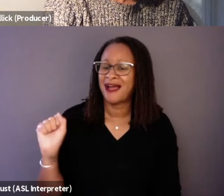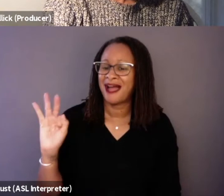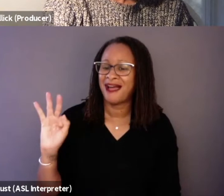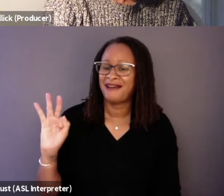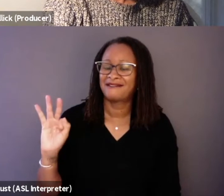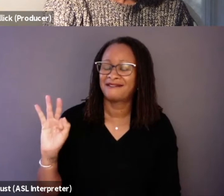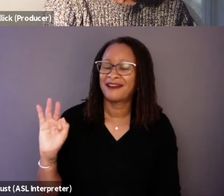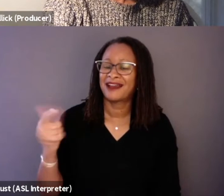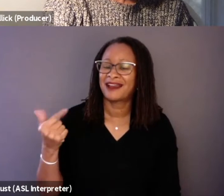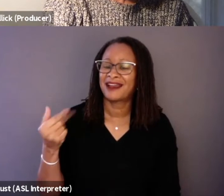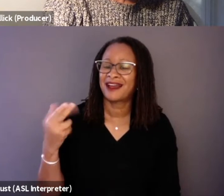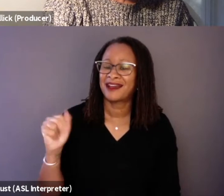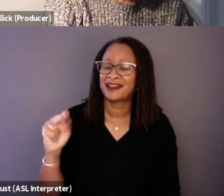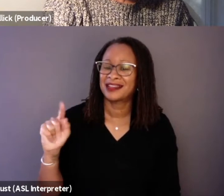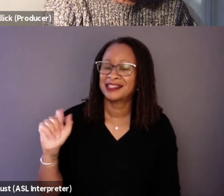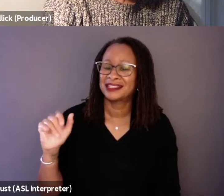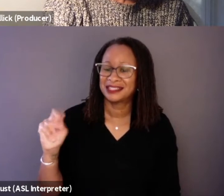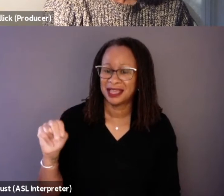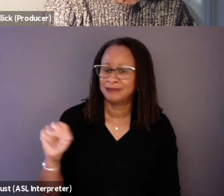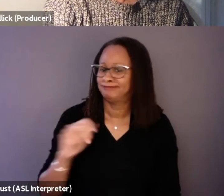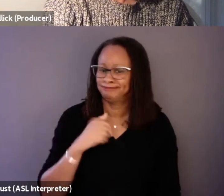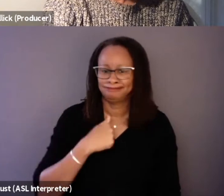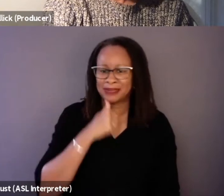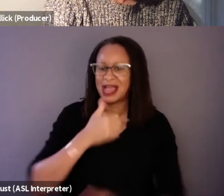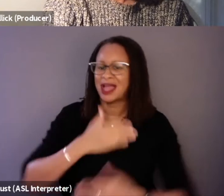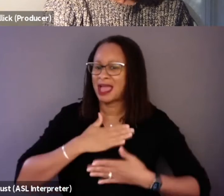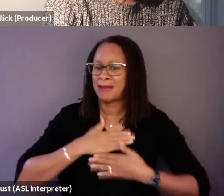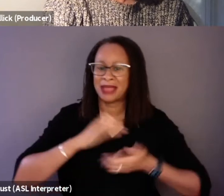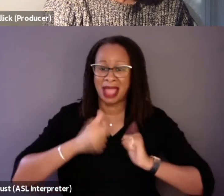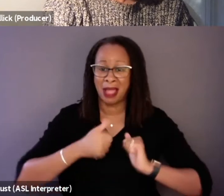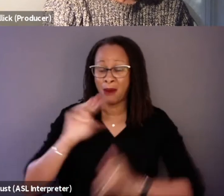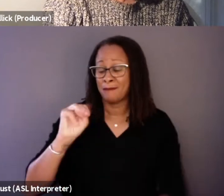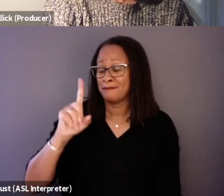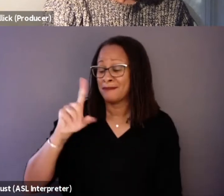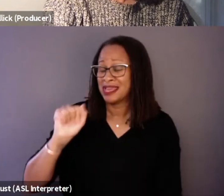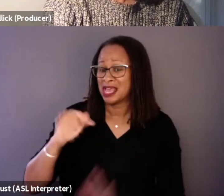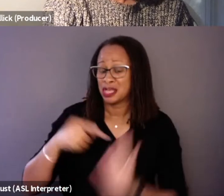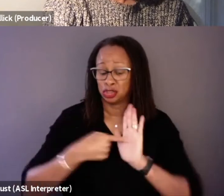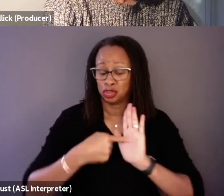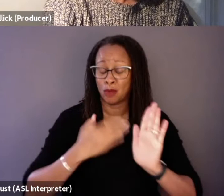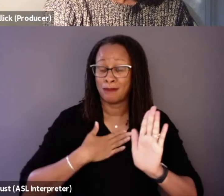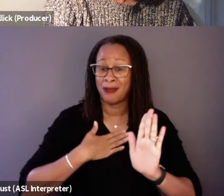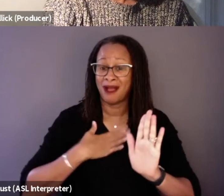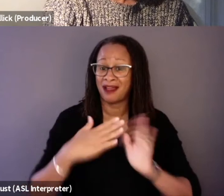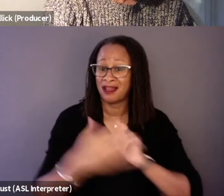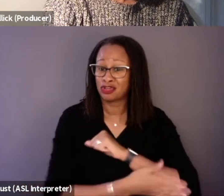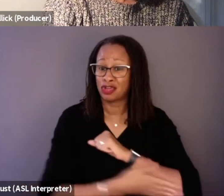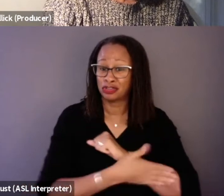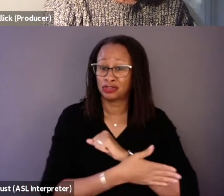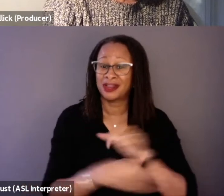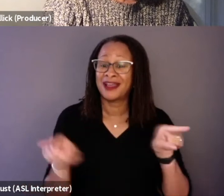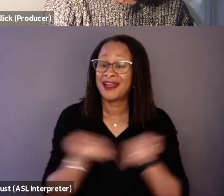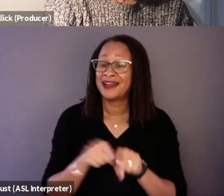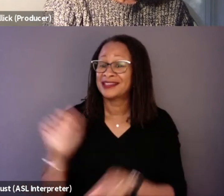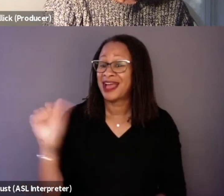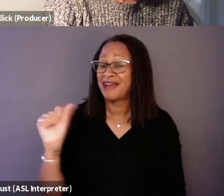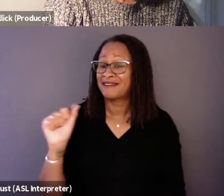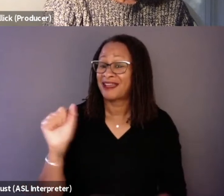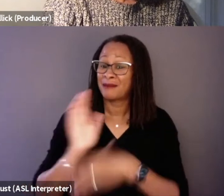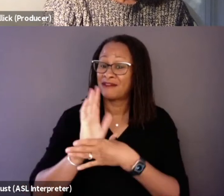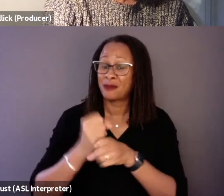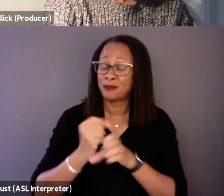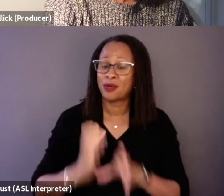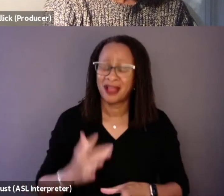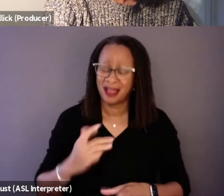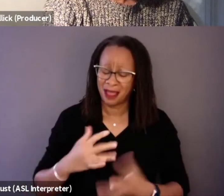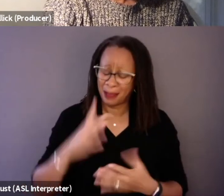the way the media showed my country. As an Afghan filmmaker, I believe my voice is